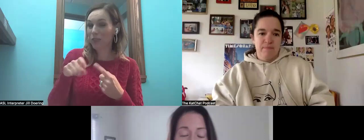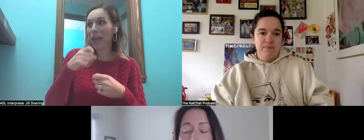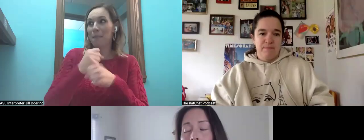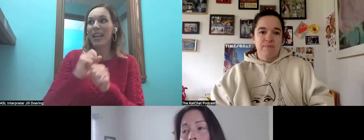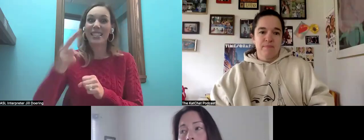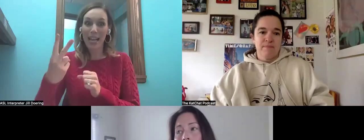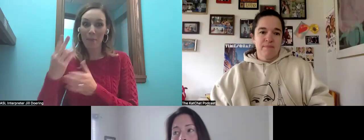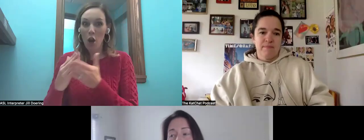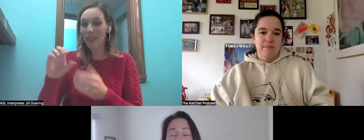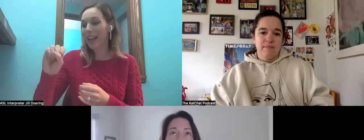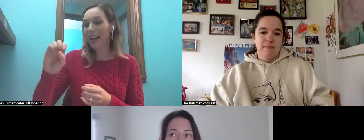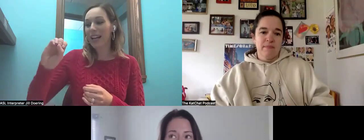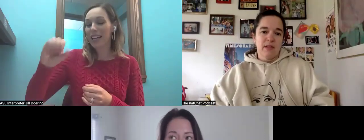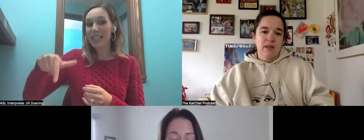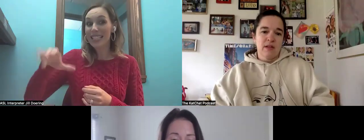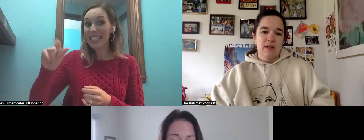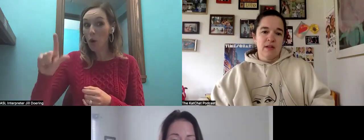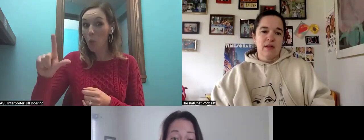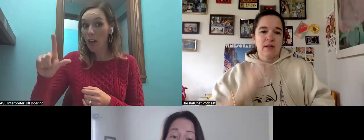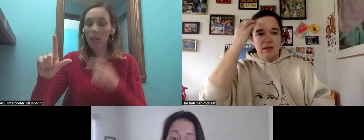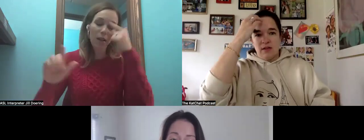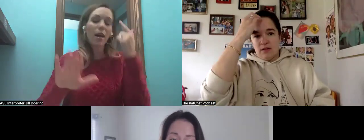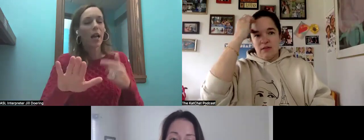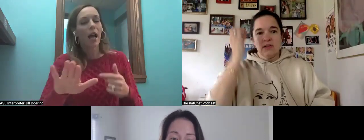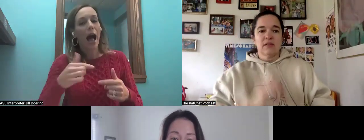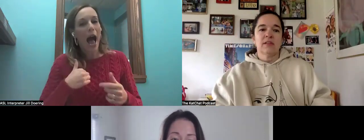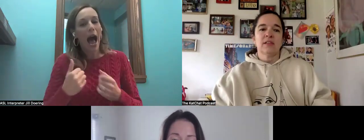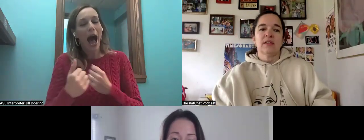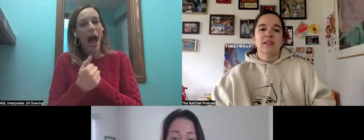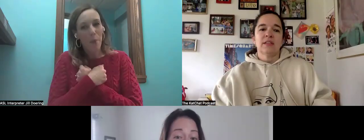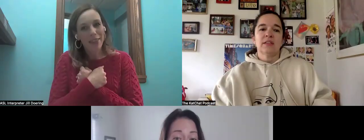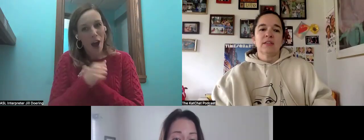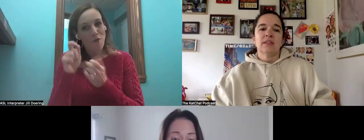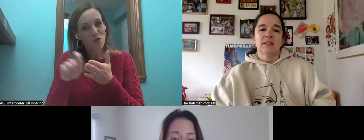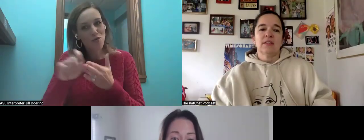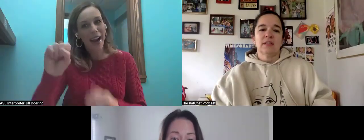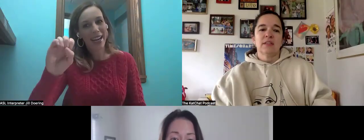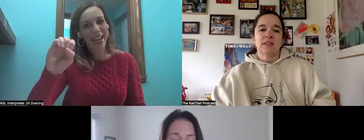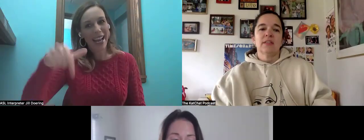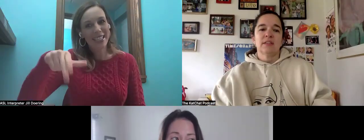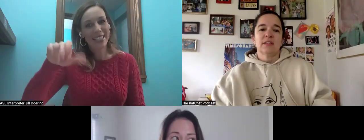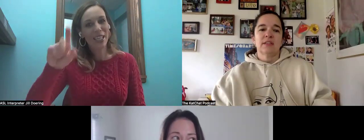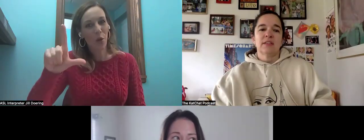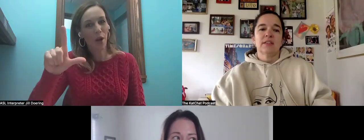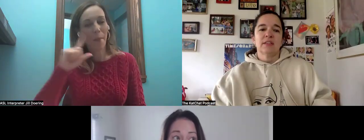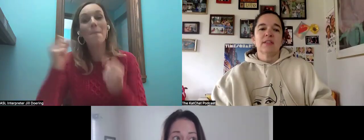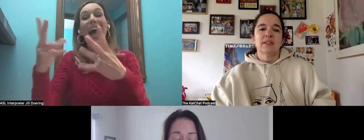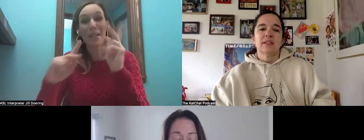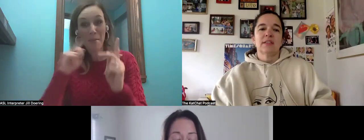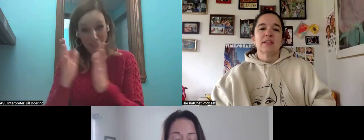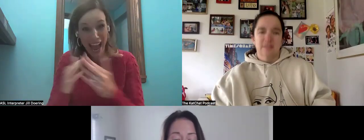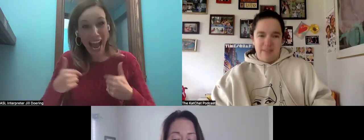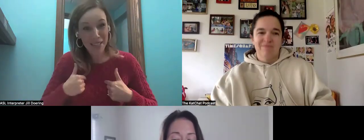asking? I would love to write a sequel. I've been asked many times for all three of my books so far to do